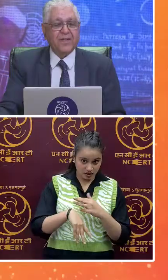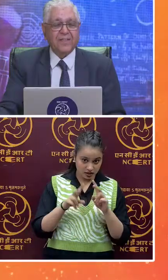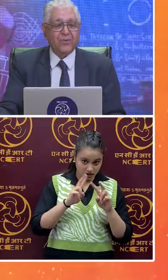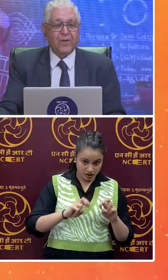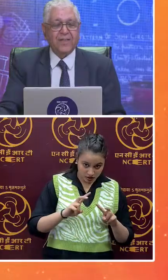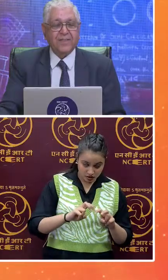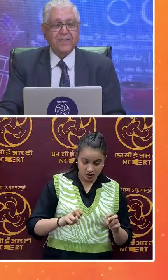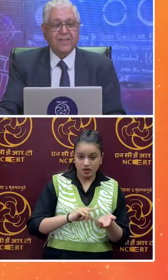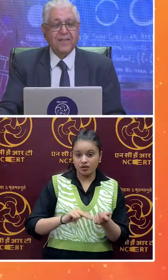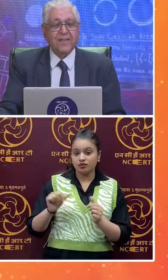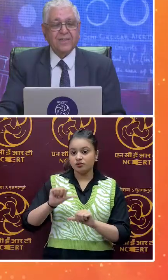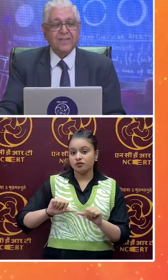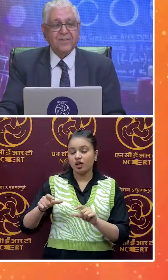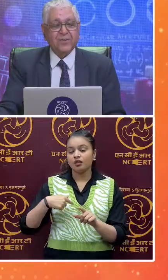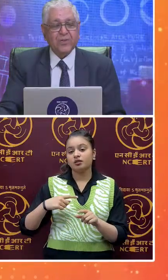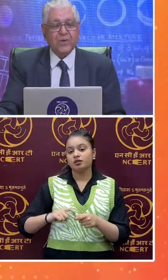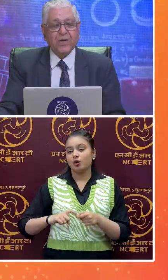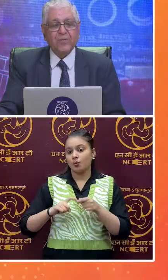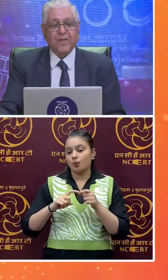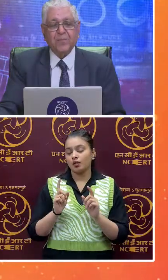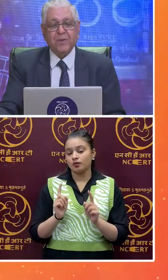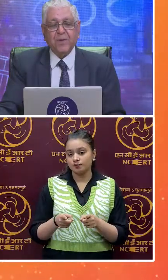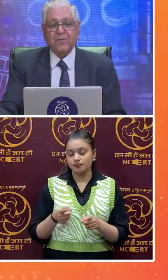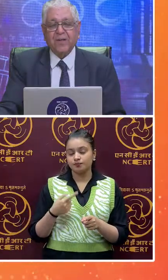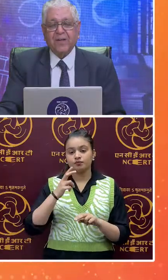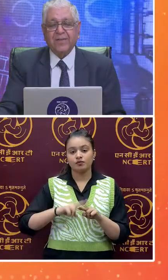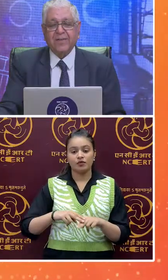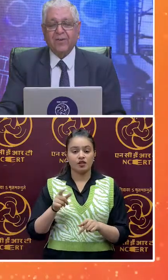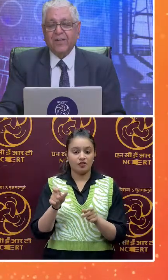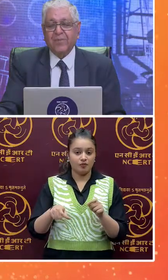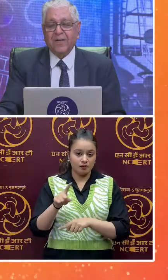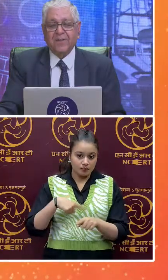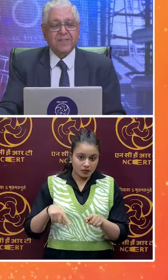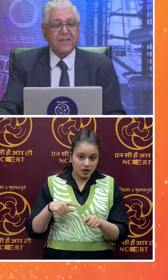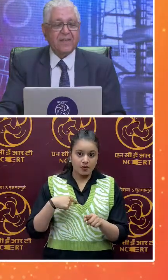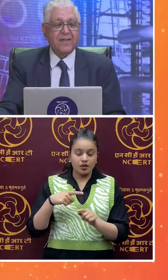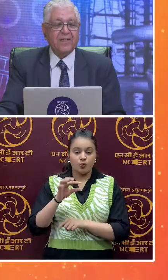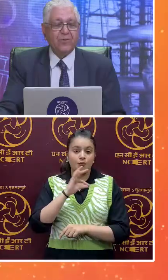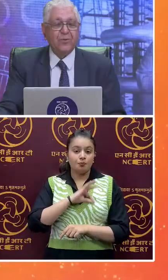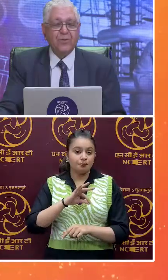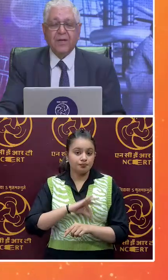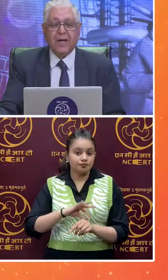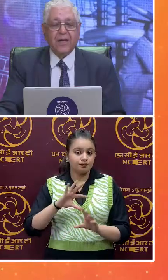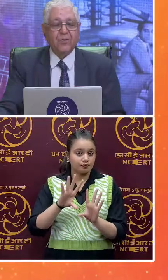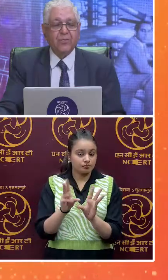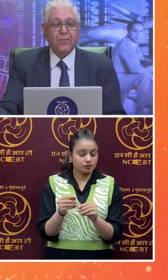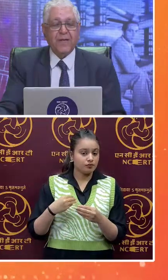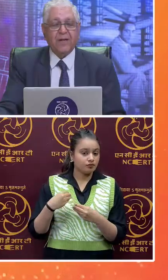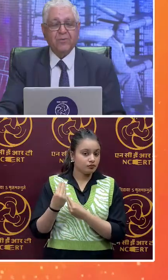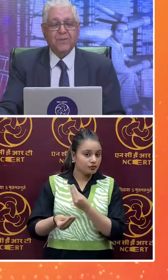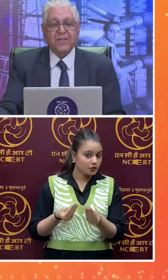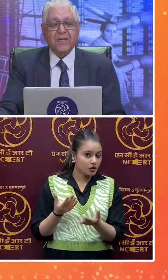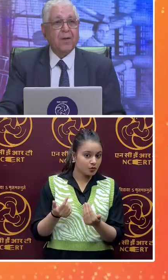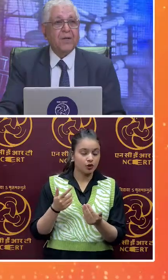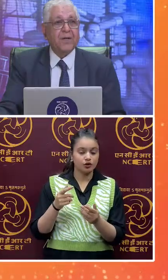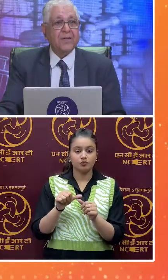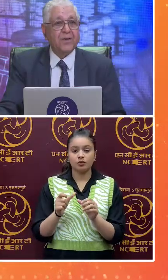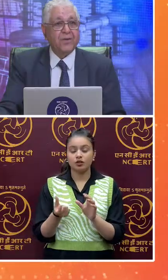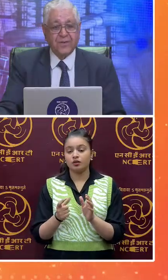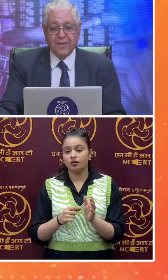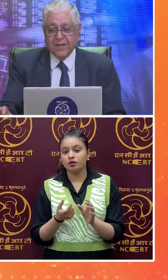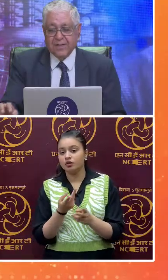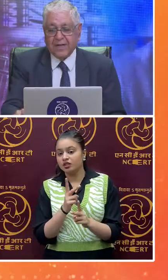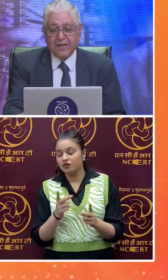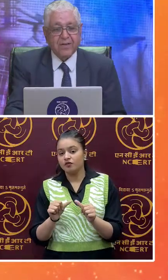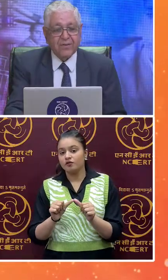of highest qualities. He says, so secure for the people of the country all the benefits that can accrue from the acquisition and application